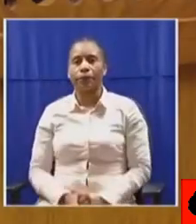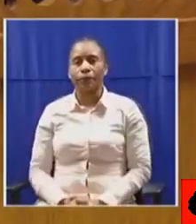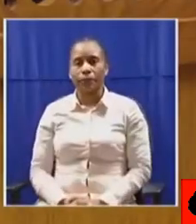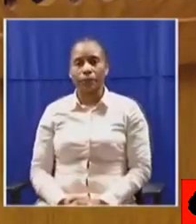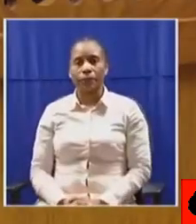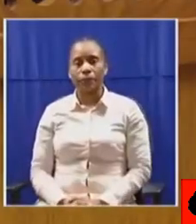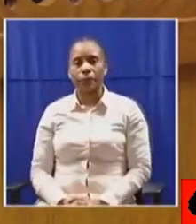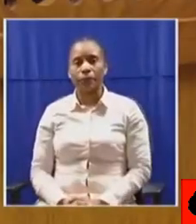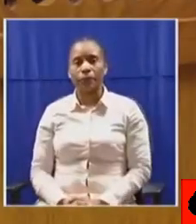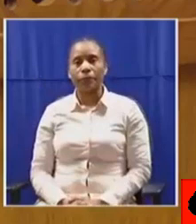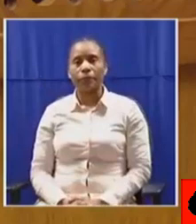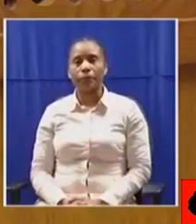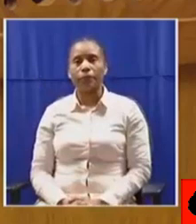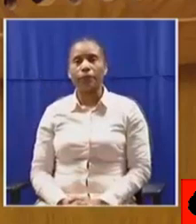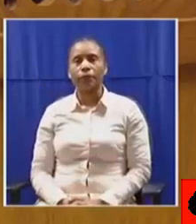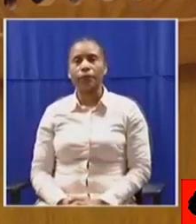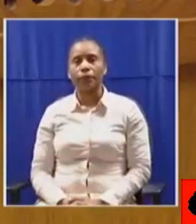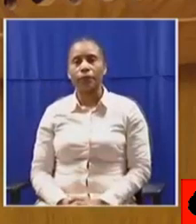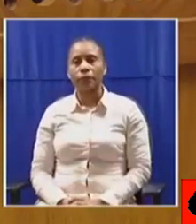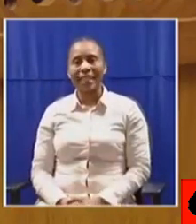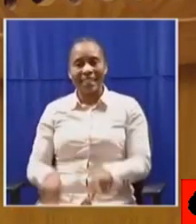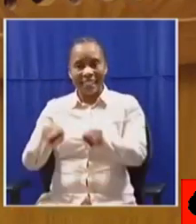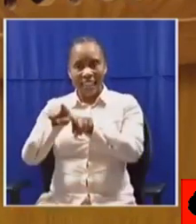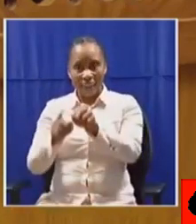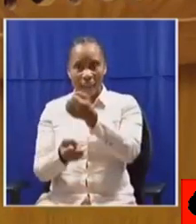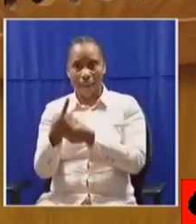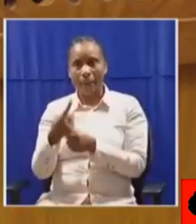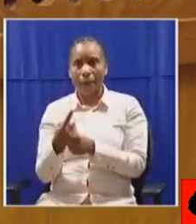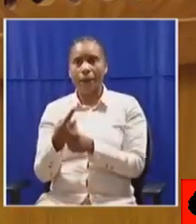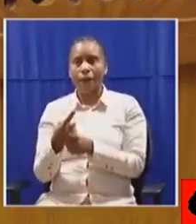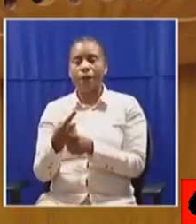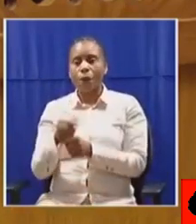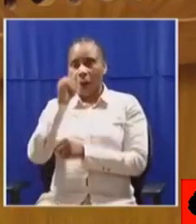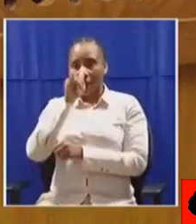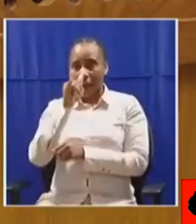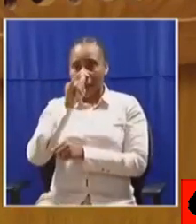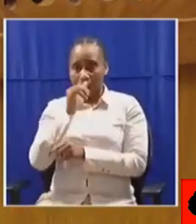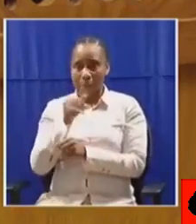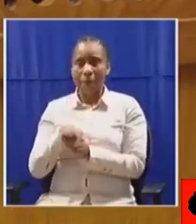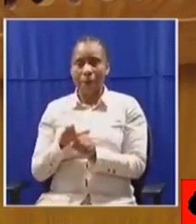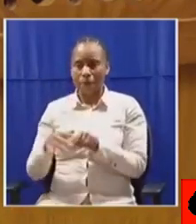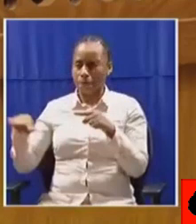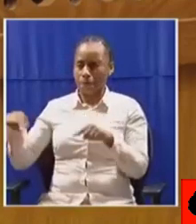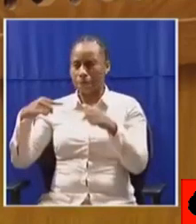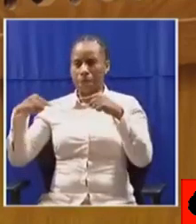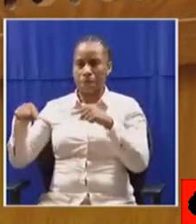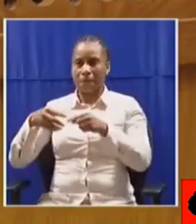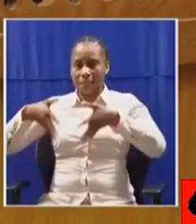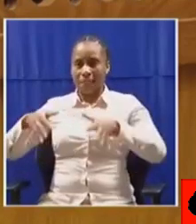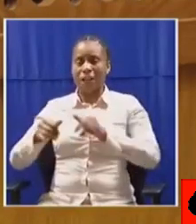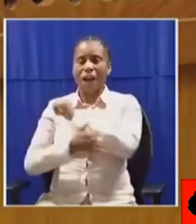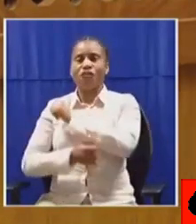The same goes for fighting crime in our country. We need to get all our people